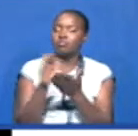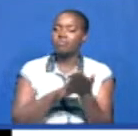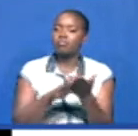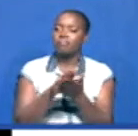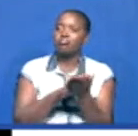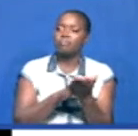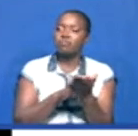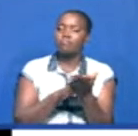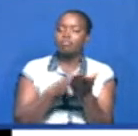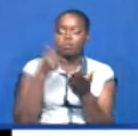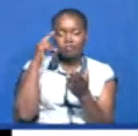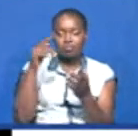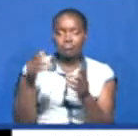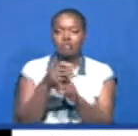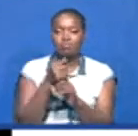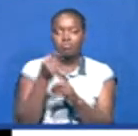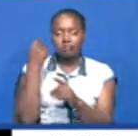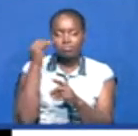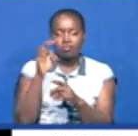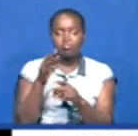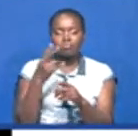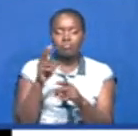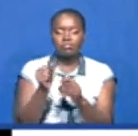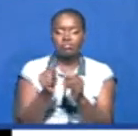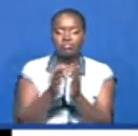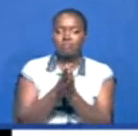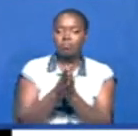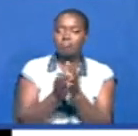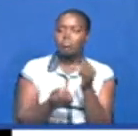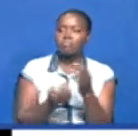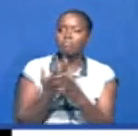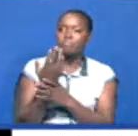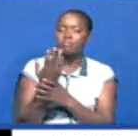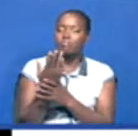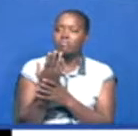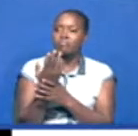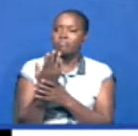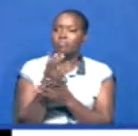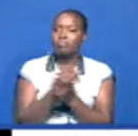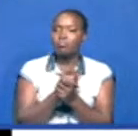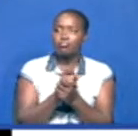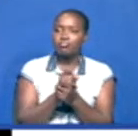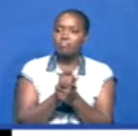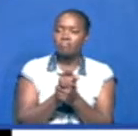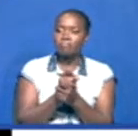for the realization of economic growth and economic development.